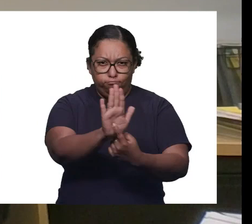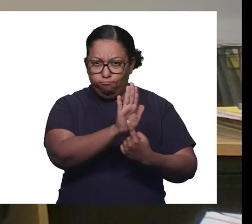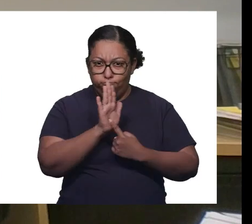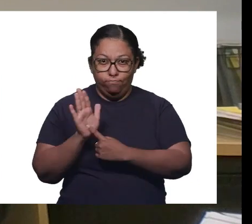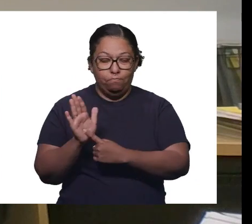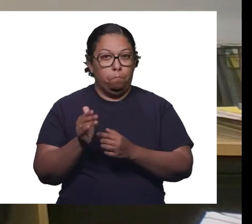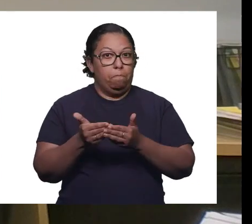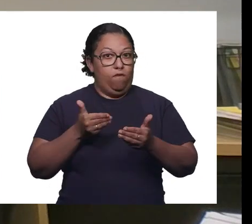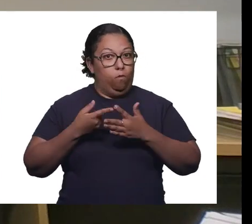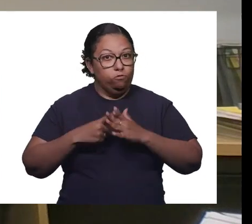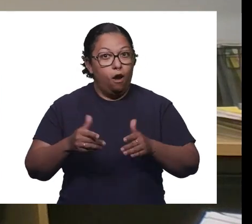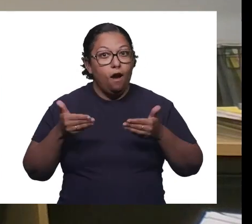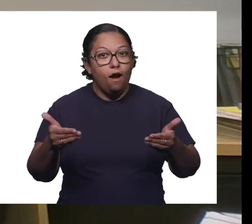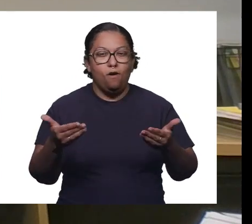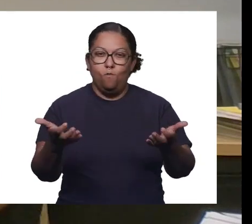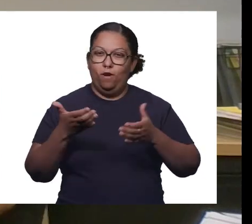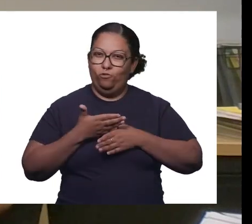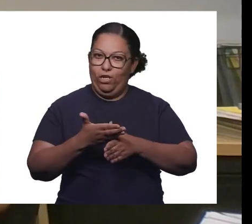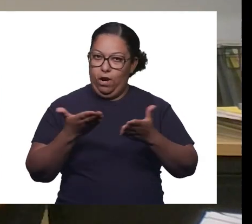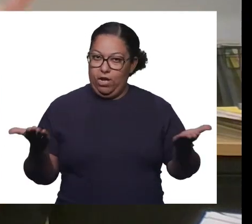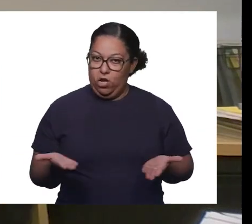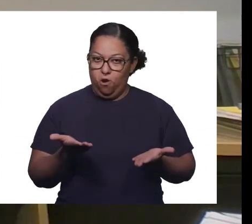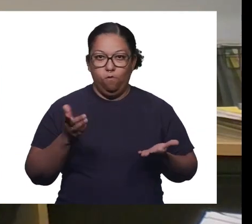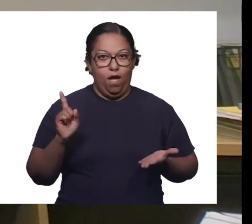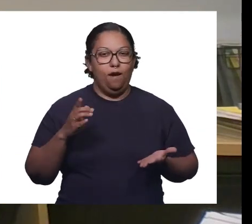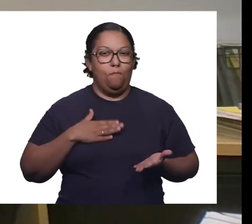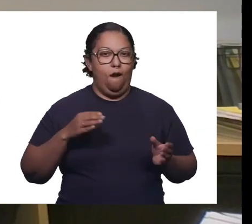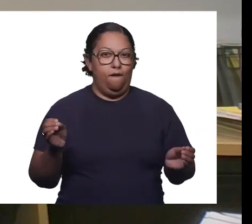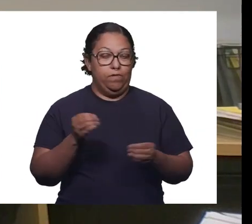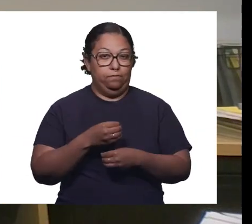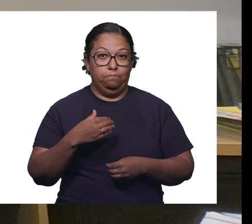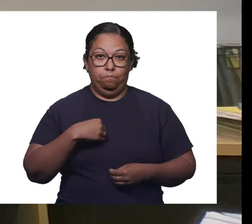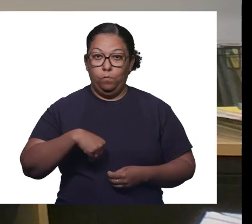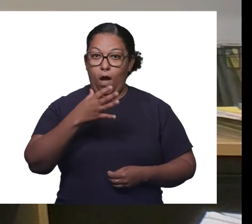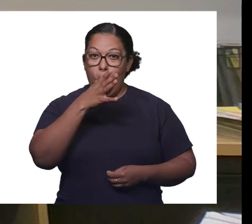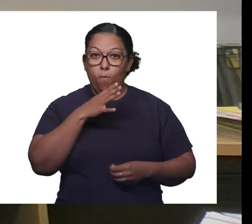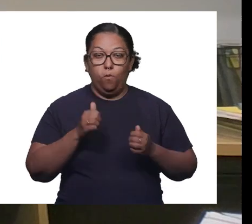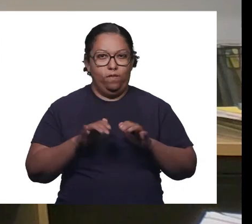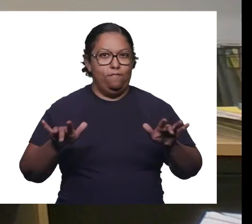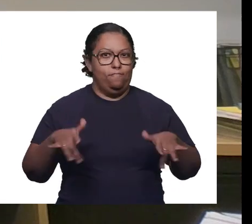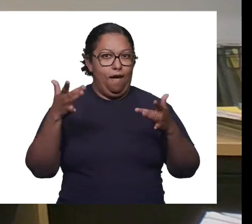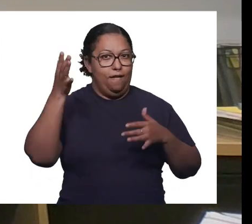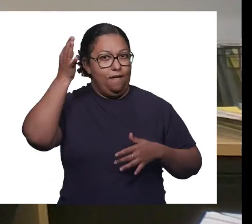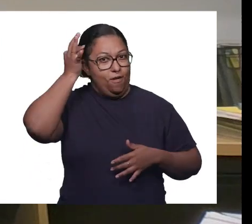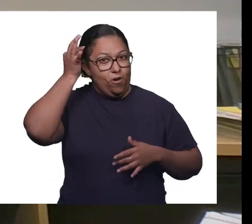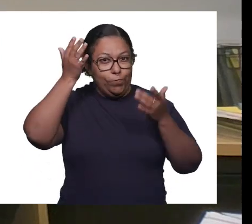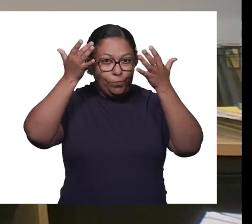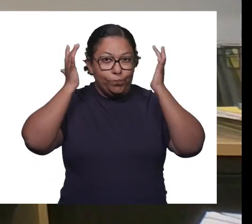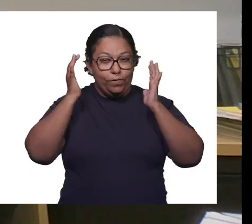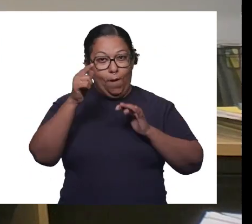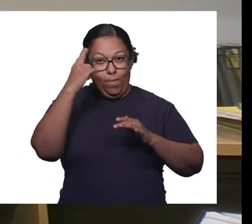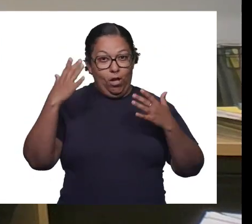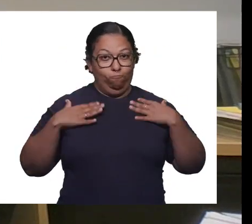books. Before we begin, I just wanted to share that I'm here in my office. I am a white woman with light hair